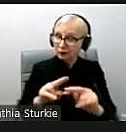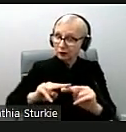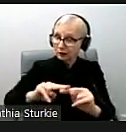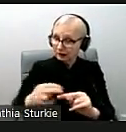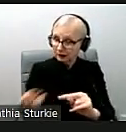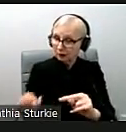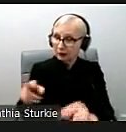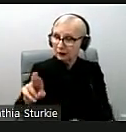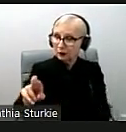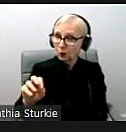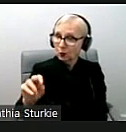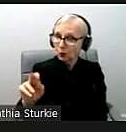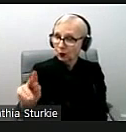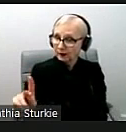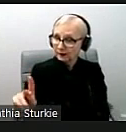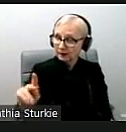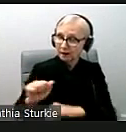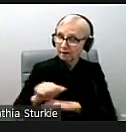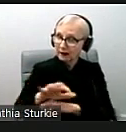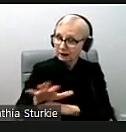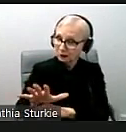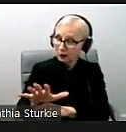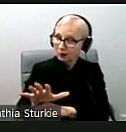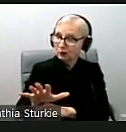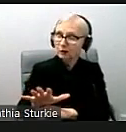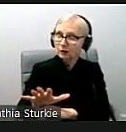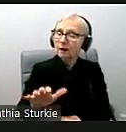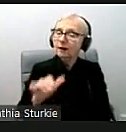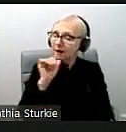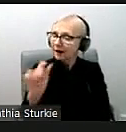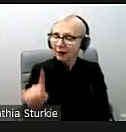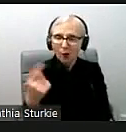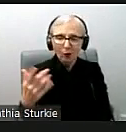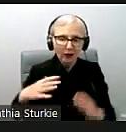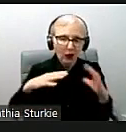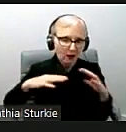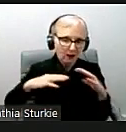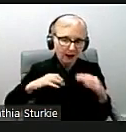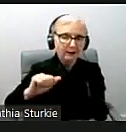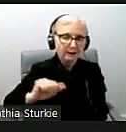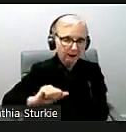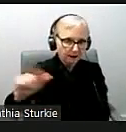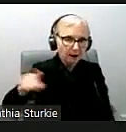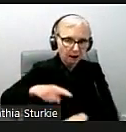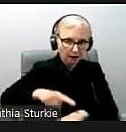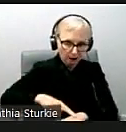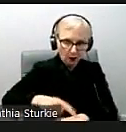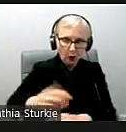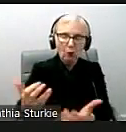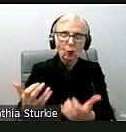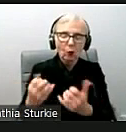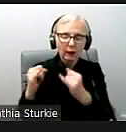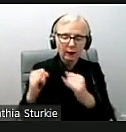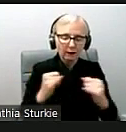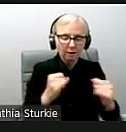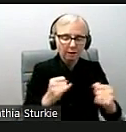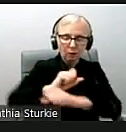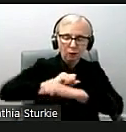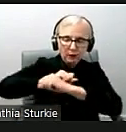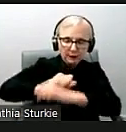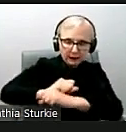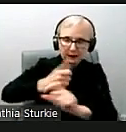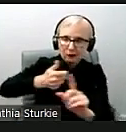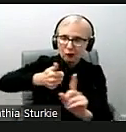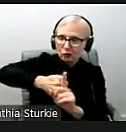risk of exposure to COVID-19. And that's not just for holidays, that's all the time, right? So we want individuals to protect themselves, protect their families,